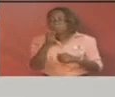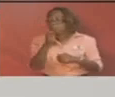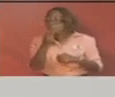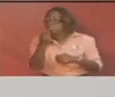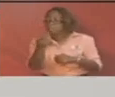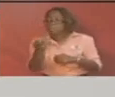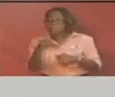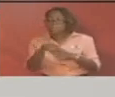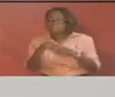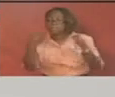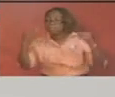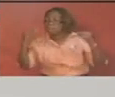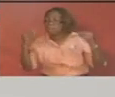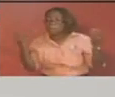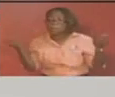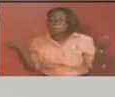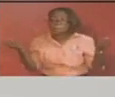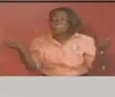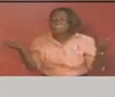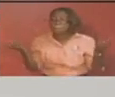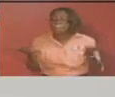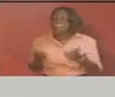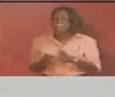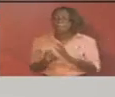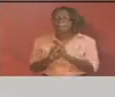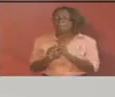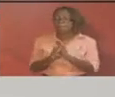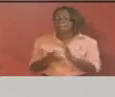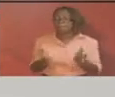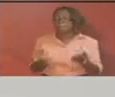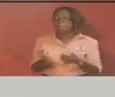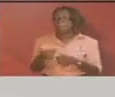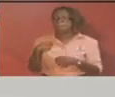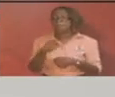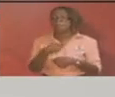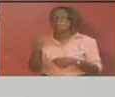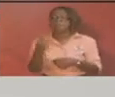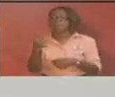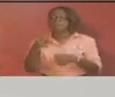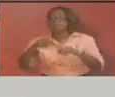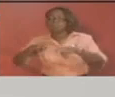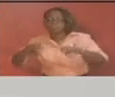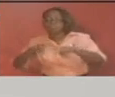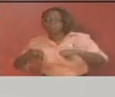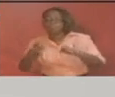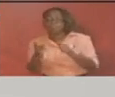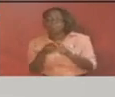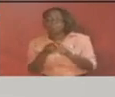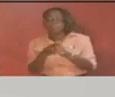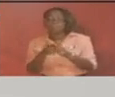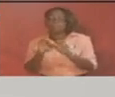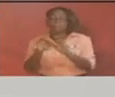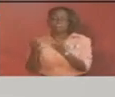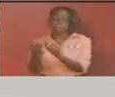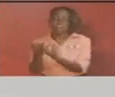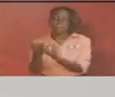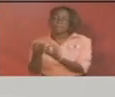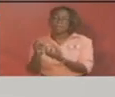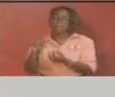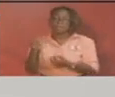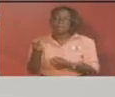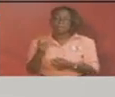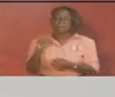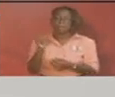into large number of secondary and tertiary contacts at workplaces. We have seen it really at places where people go for congregation,